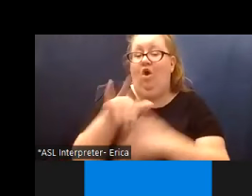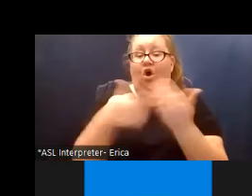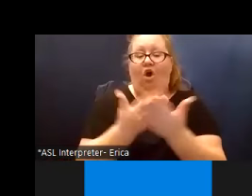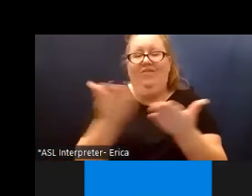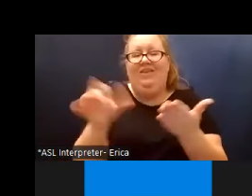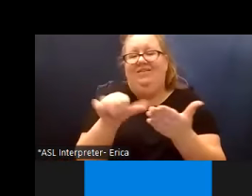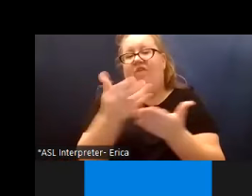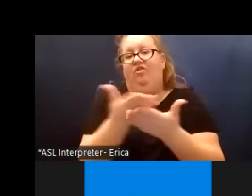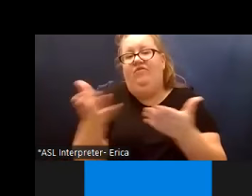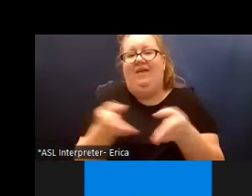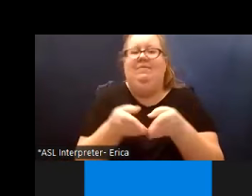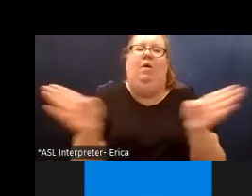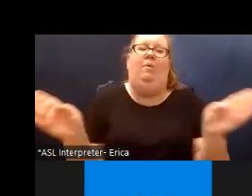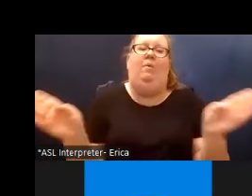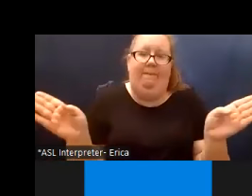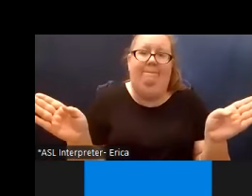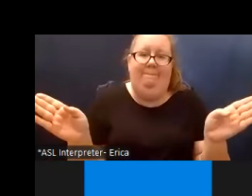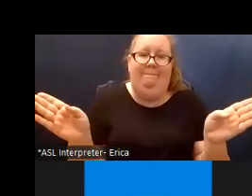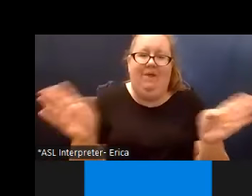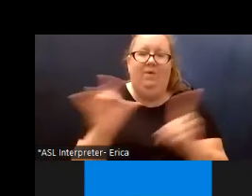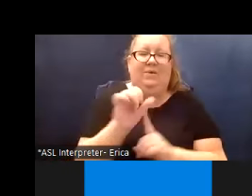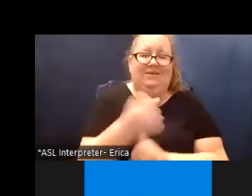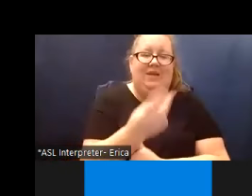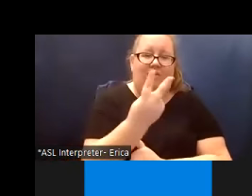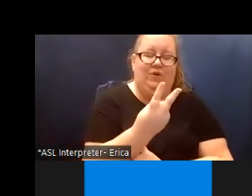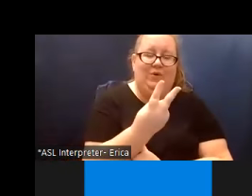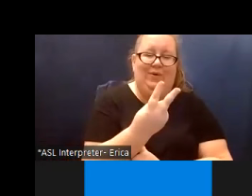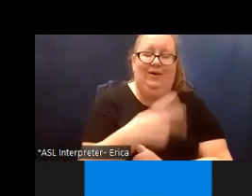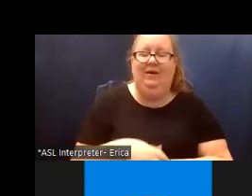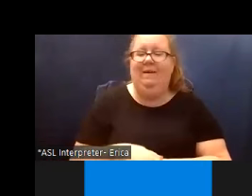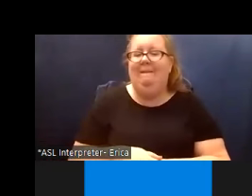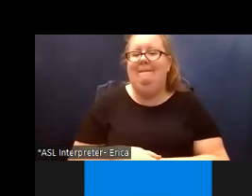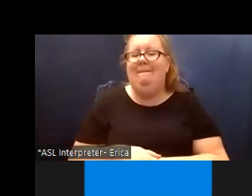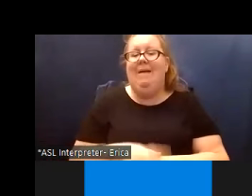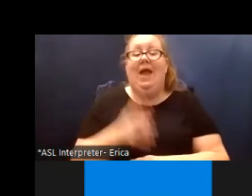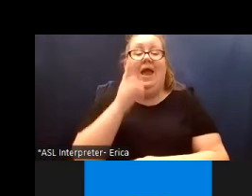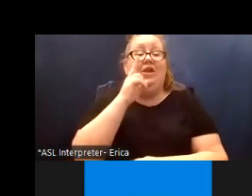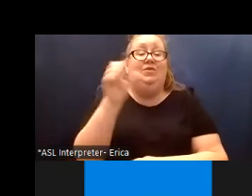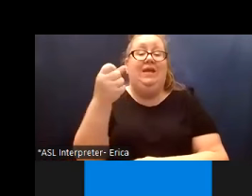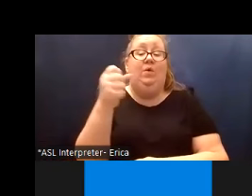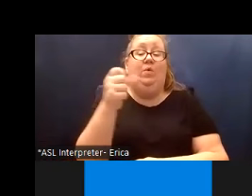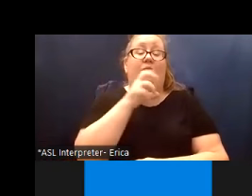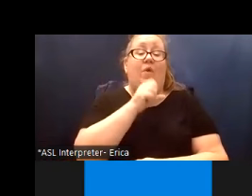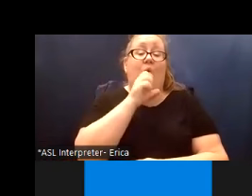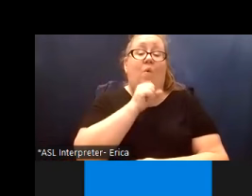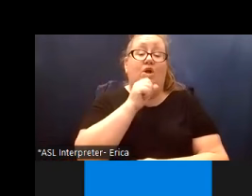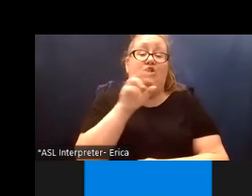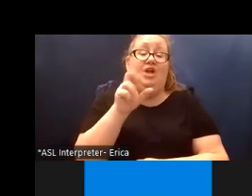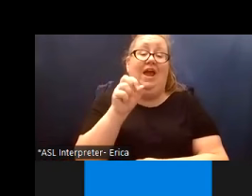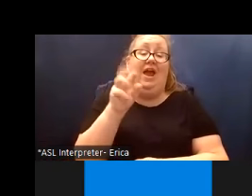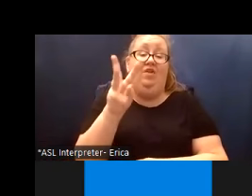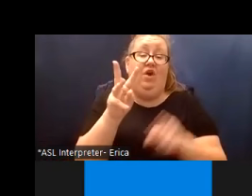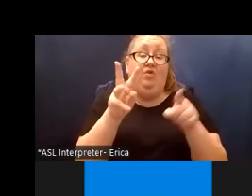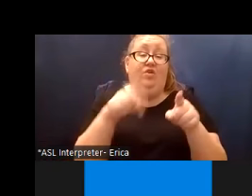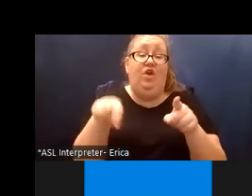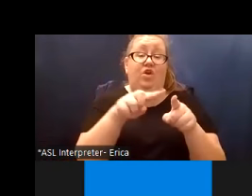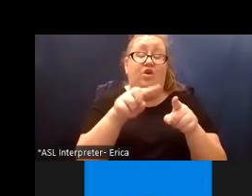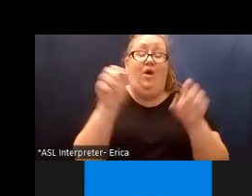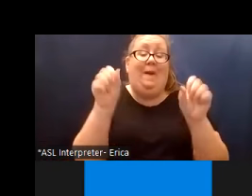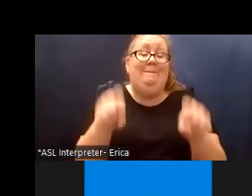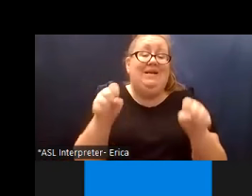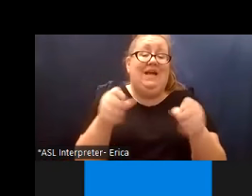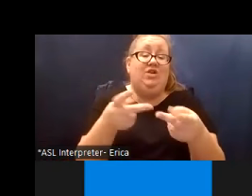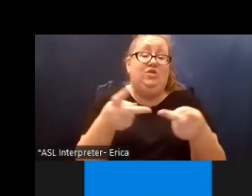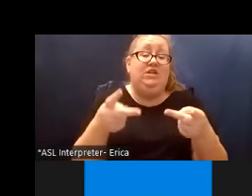in scenario 2. You will also see with these orange arrows here, those are potential spaces where we